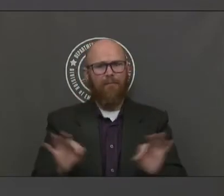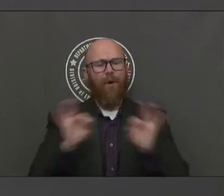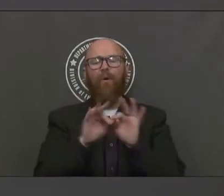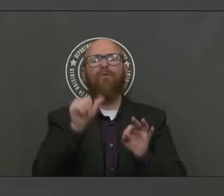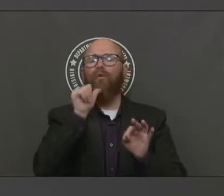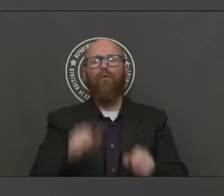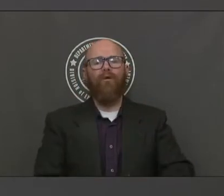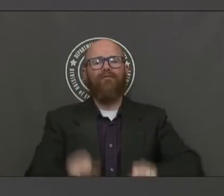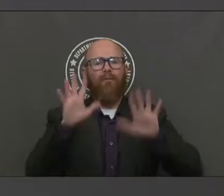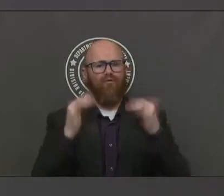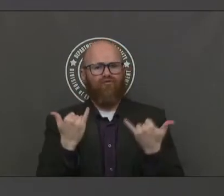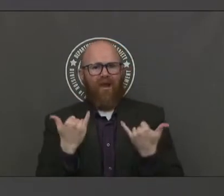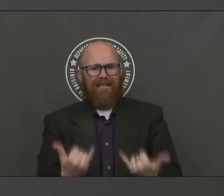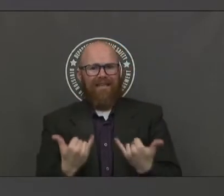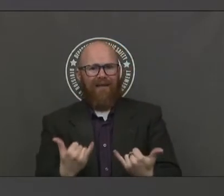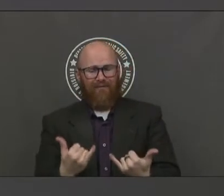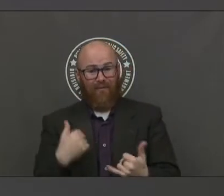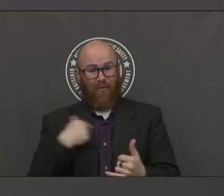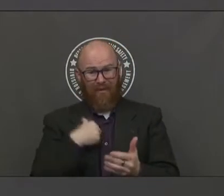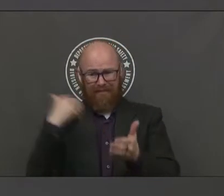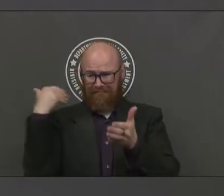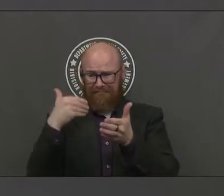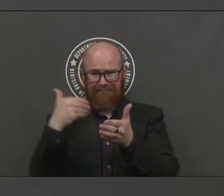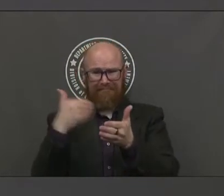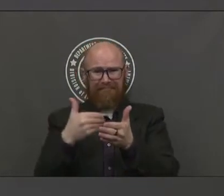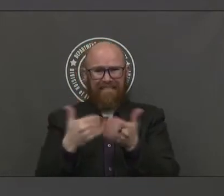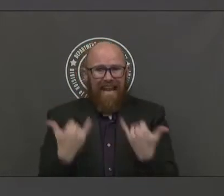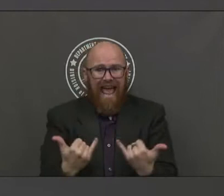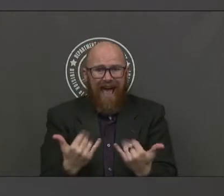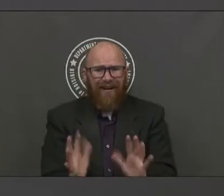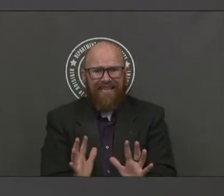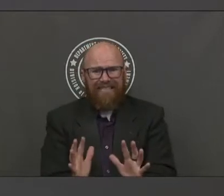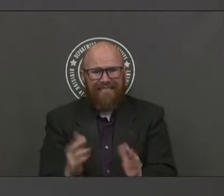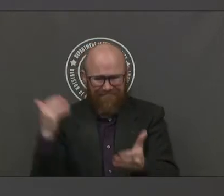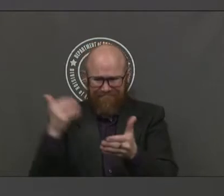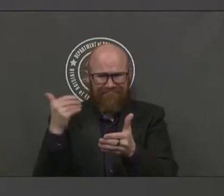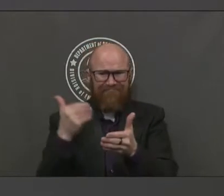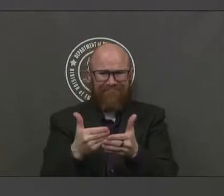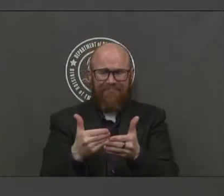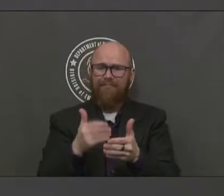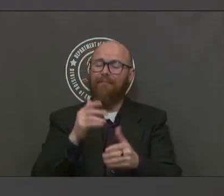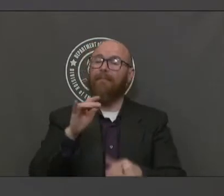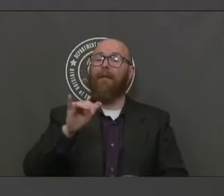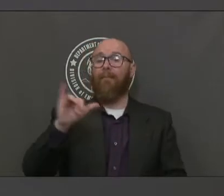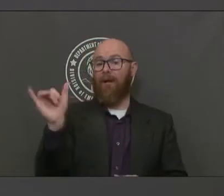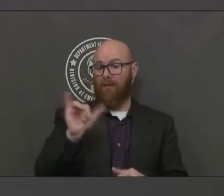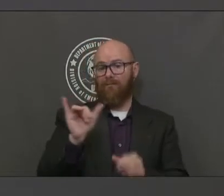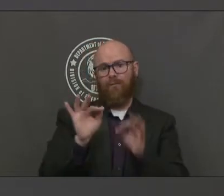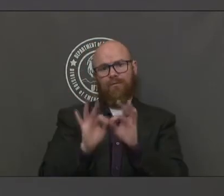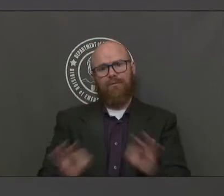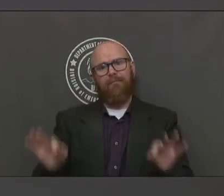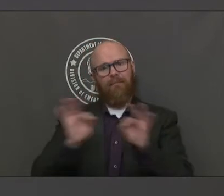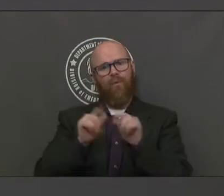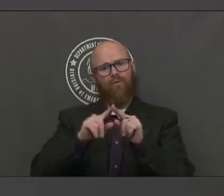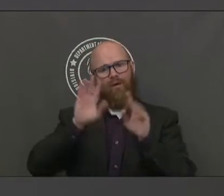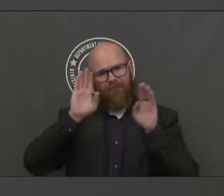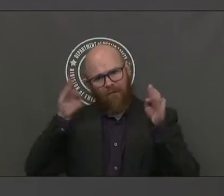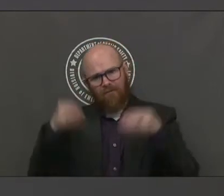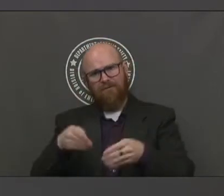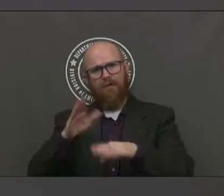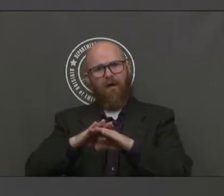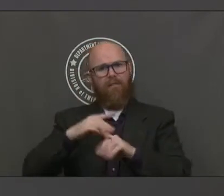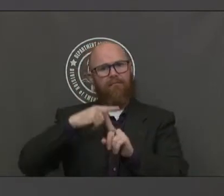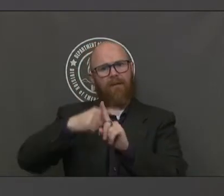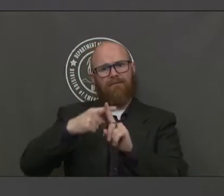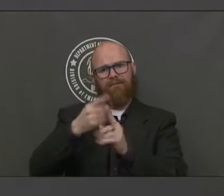now when we are so close. But it's also important to focus on the